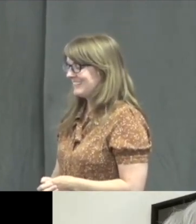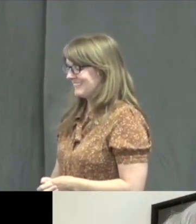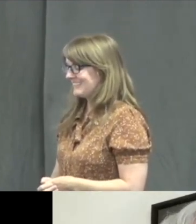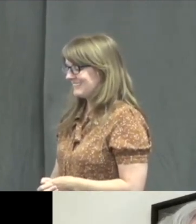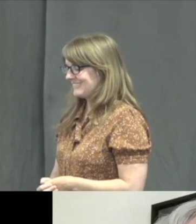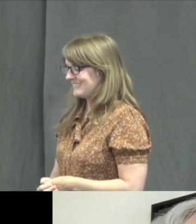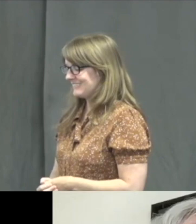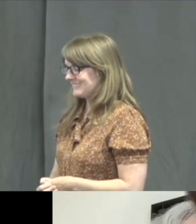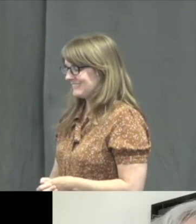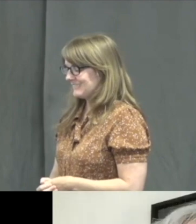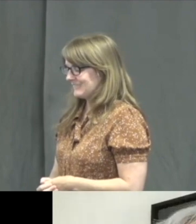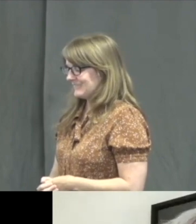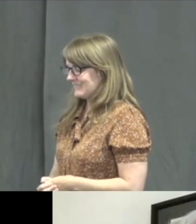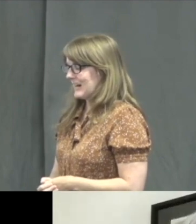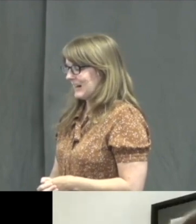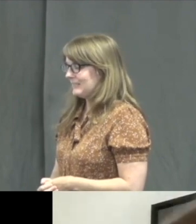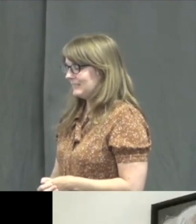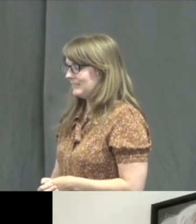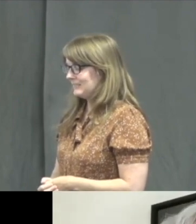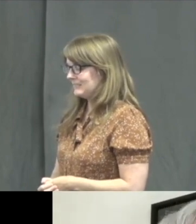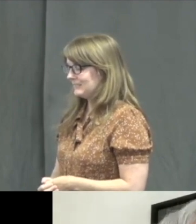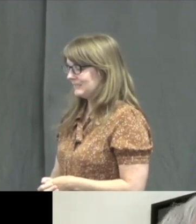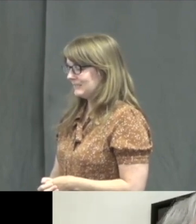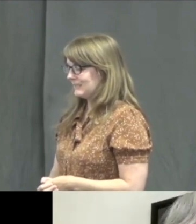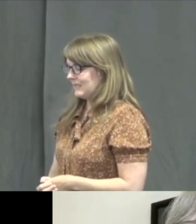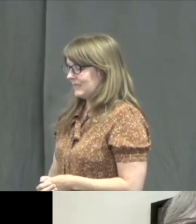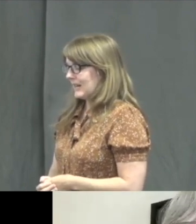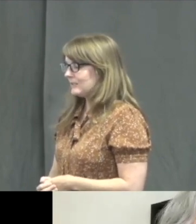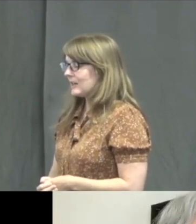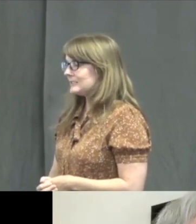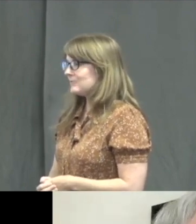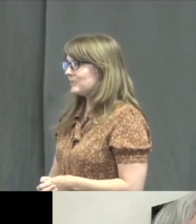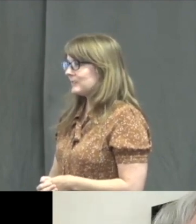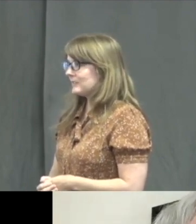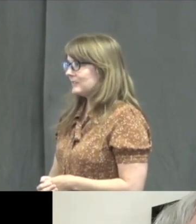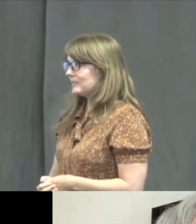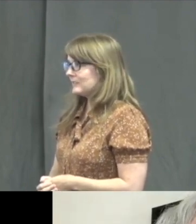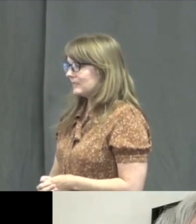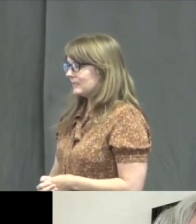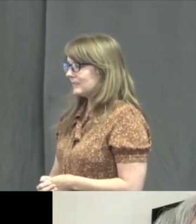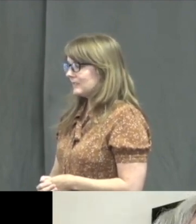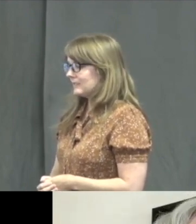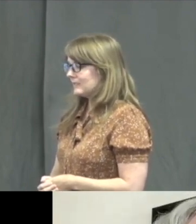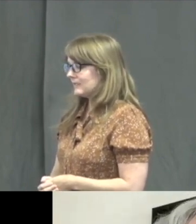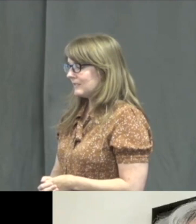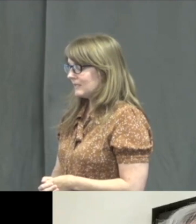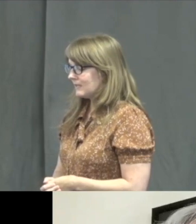enclosure up on their roofs. But yeah. And there was one